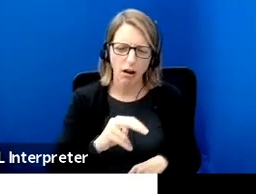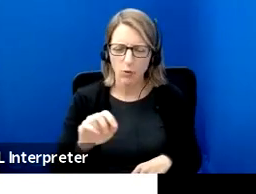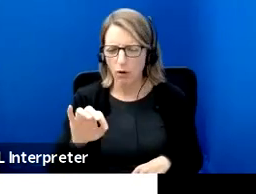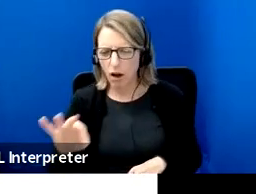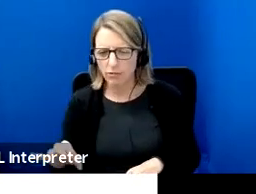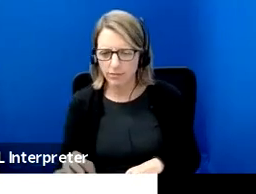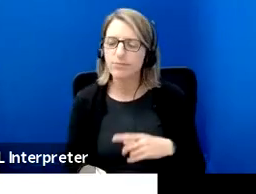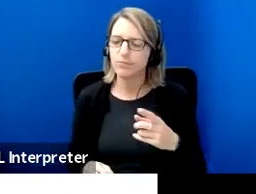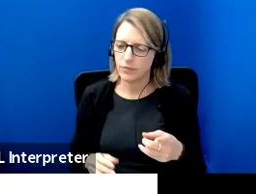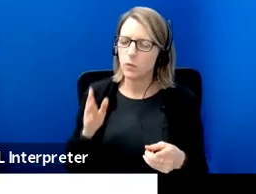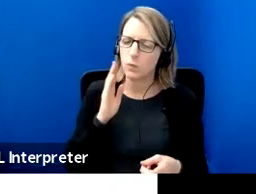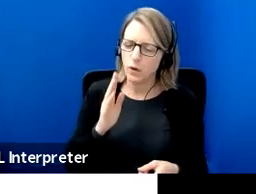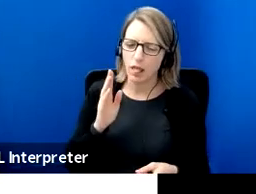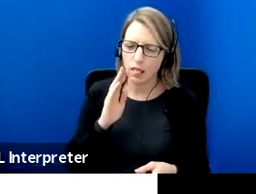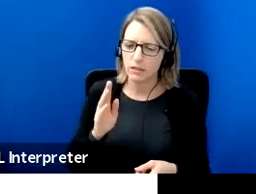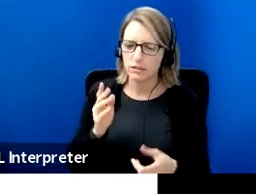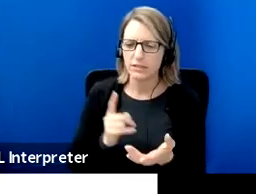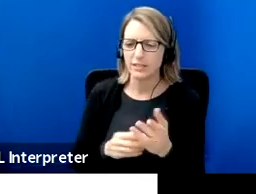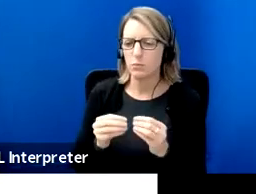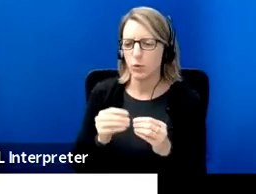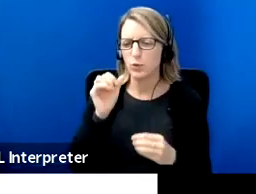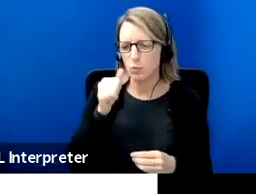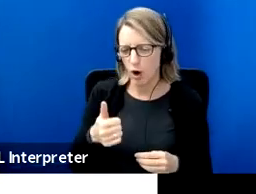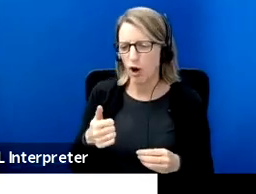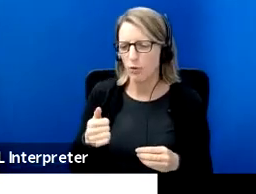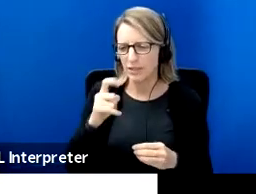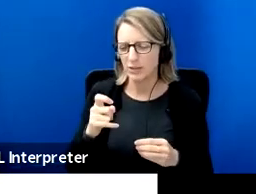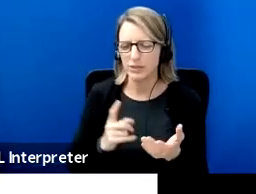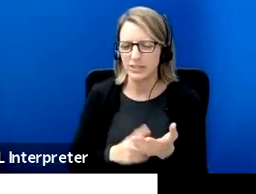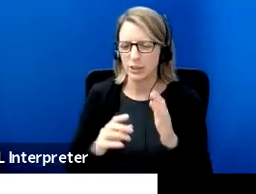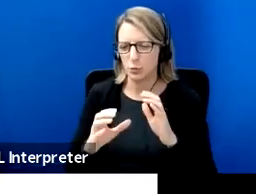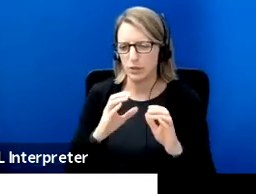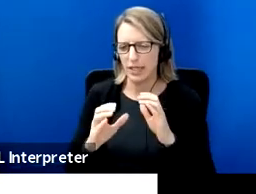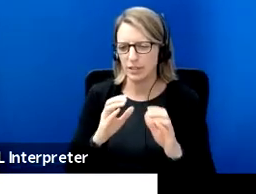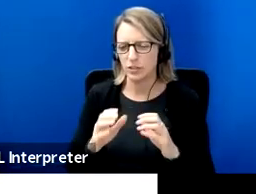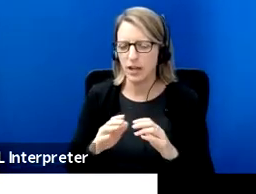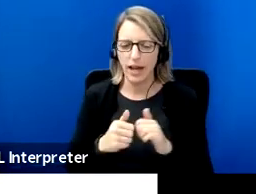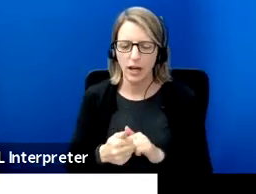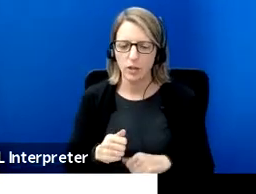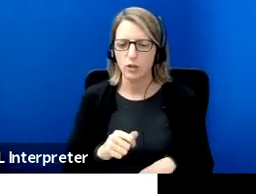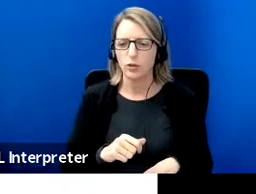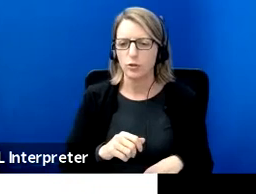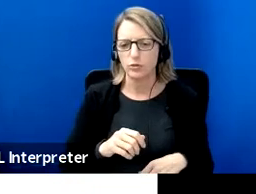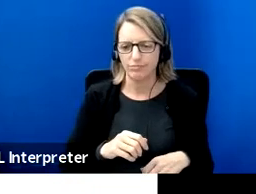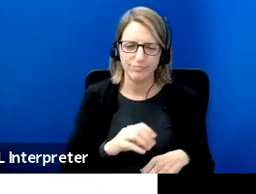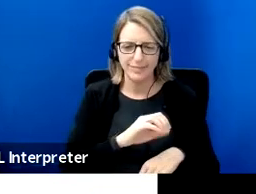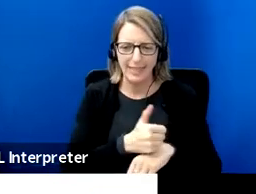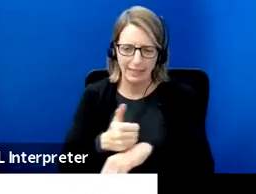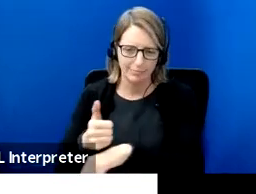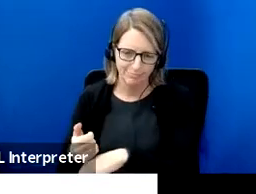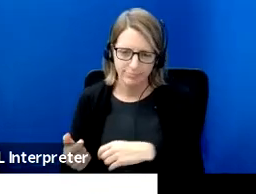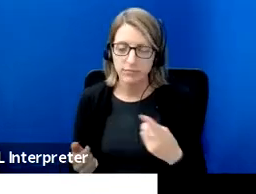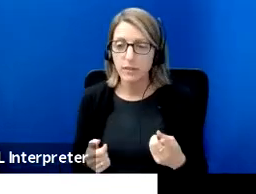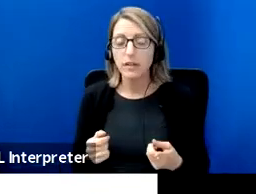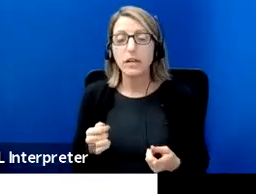notifications when we talk about communication tomorrow. There are settings to turn things on or off, as well as a big thing with this